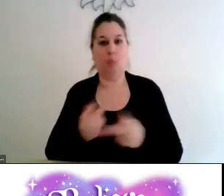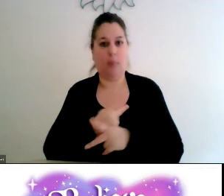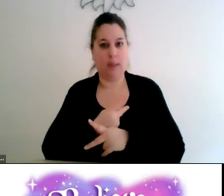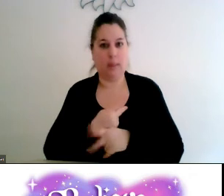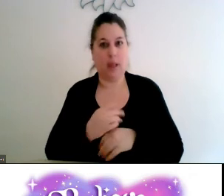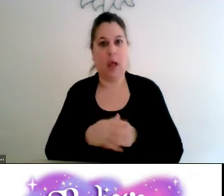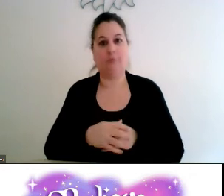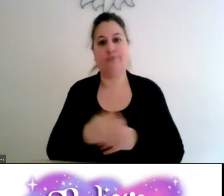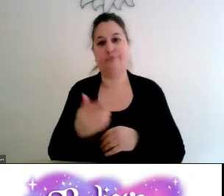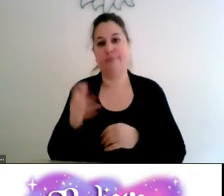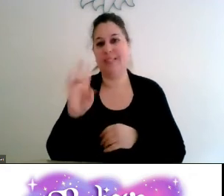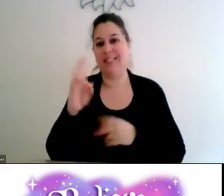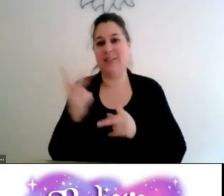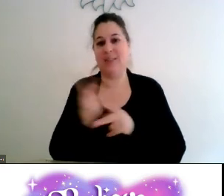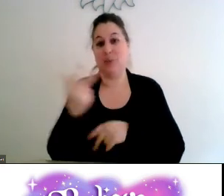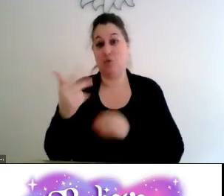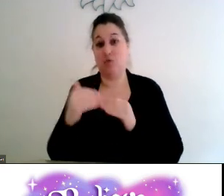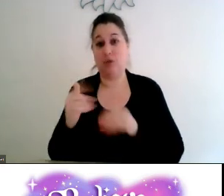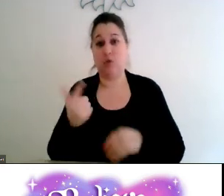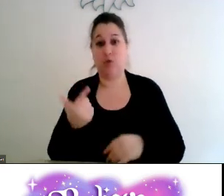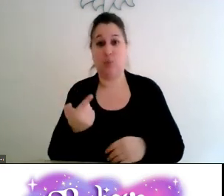25.